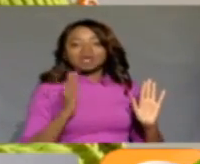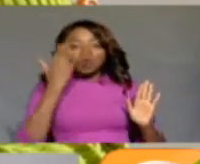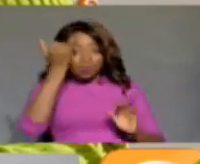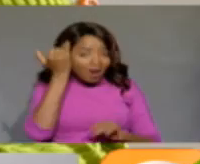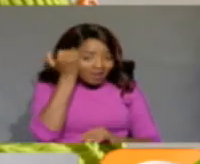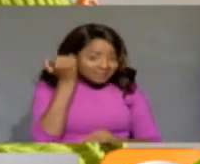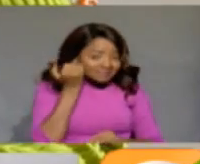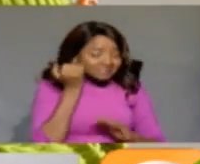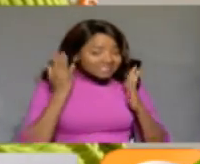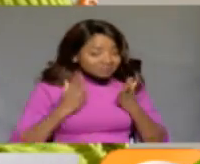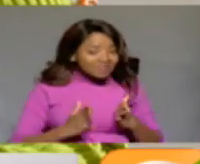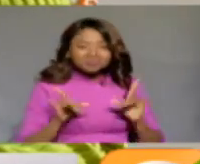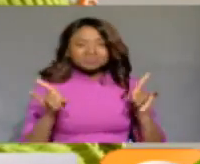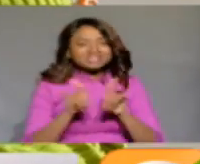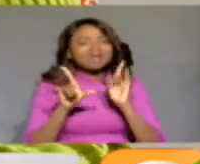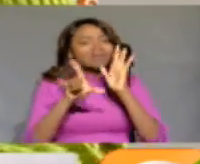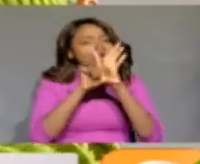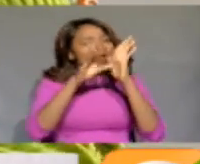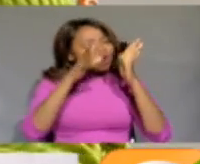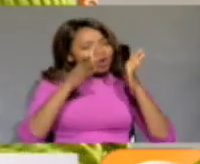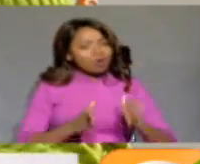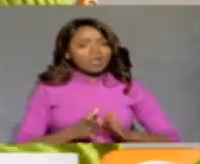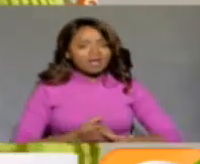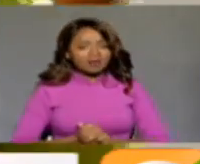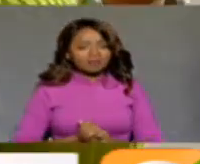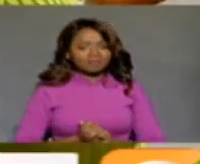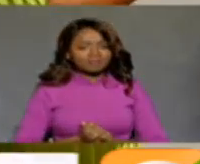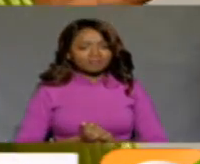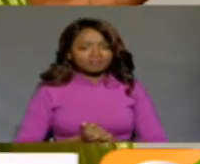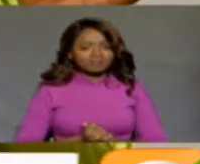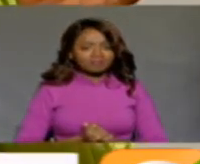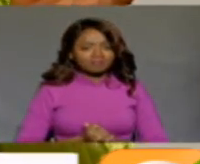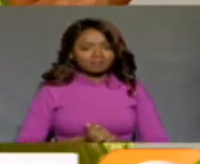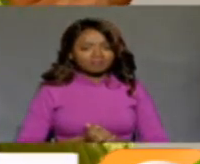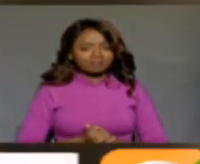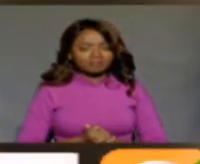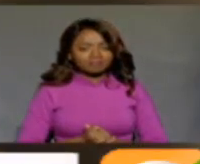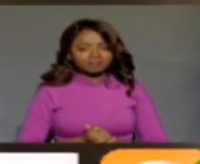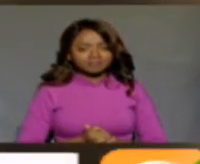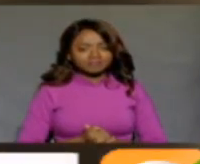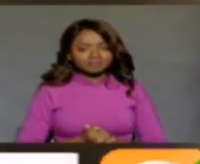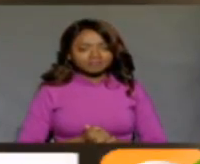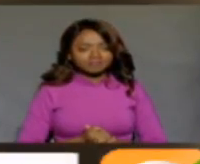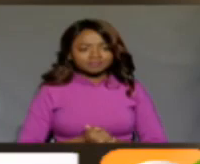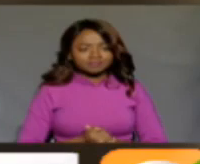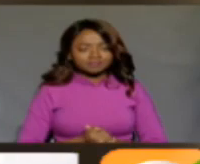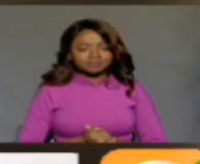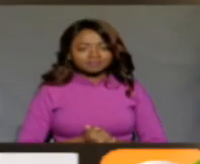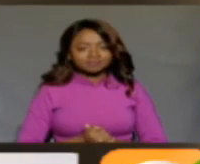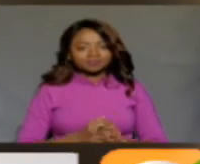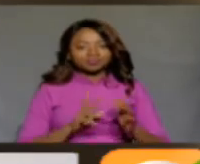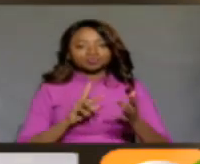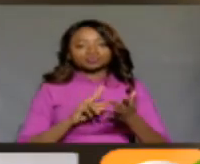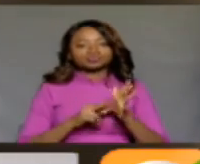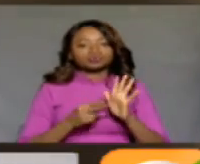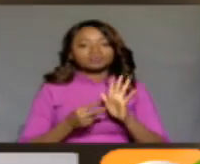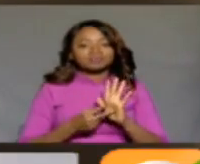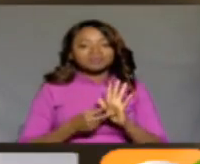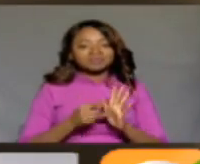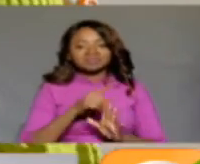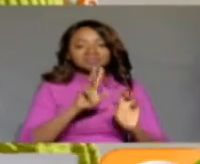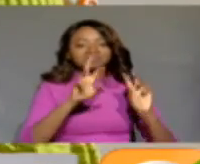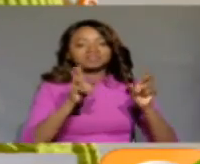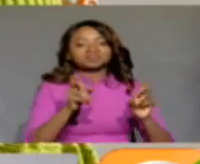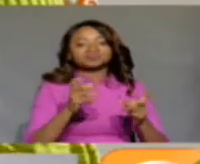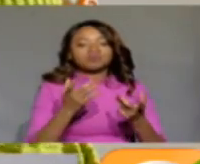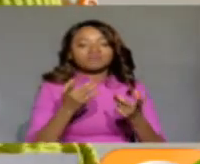temporary orders at the Supreme Court, at the Court of Appeal, if you go to the Supreme Court, they tell you you have got no jurisdiction. Okay. So this issue of